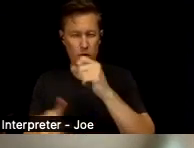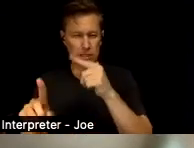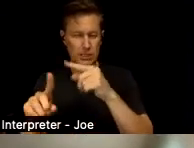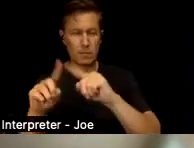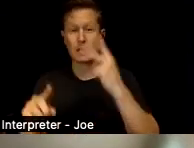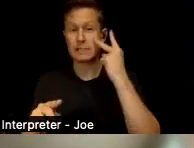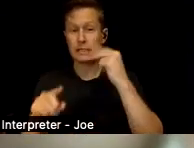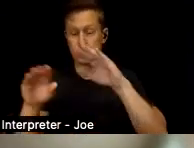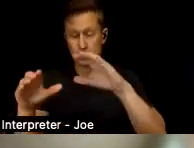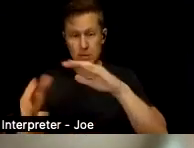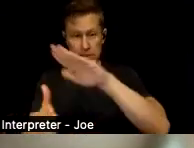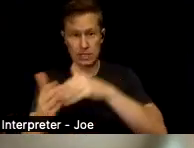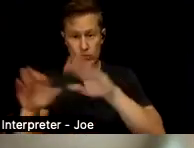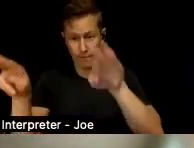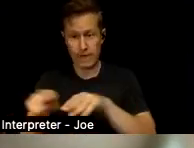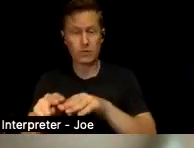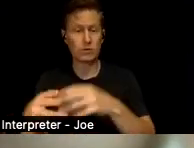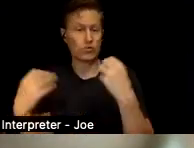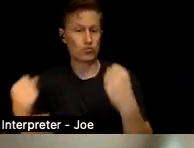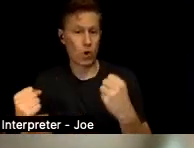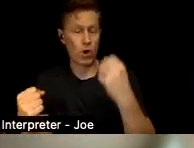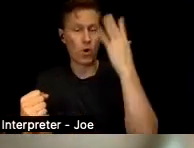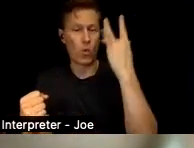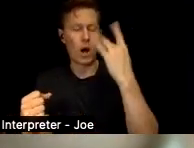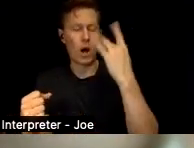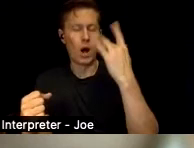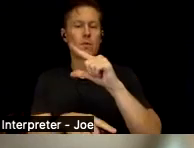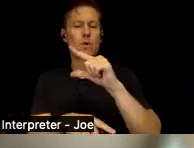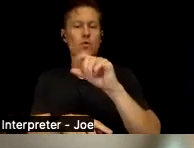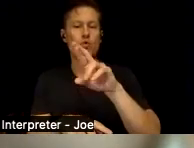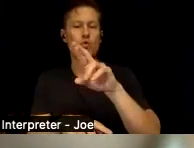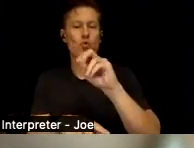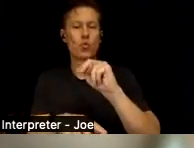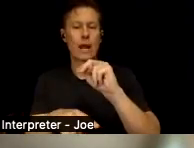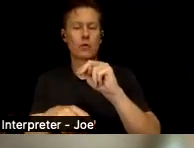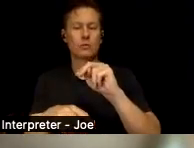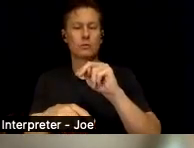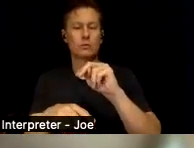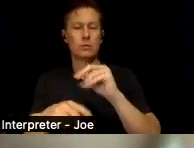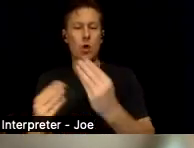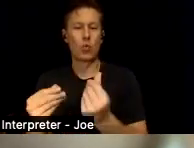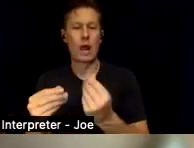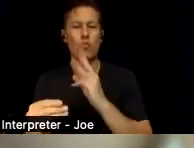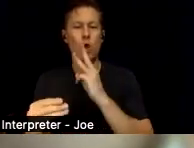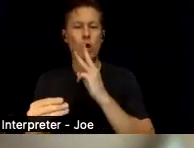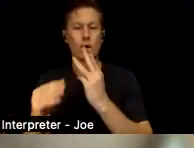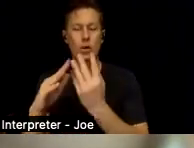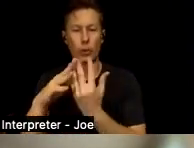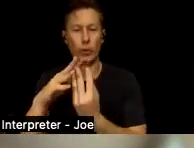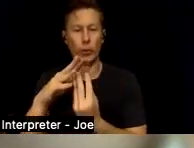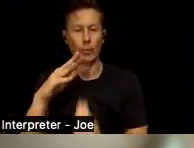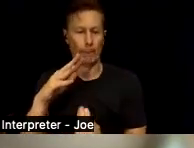strong signal due to subsidence due to groundwater depletion. So anyway, this technology was pioneered with the